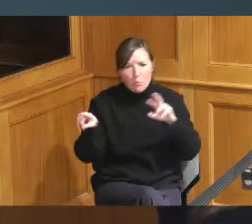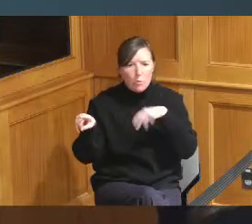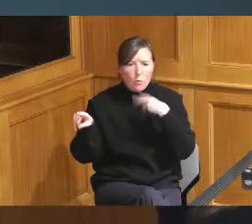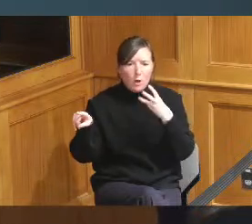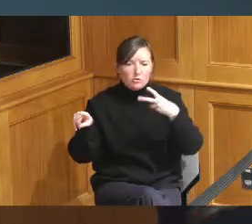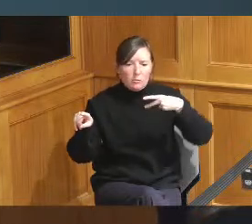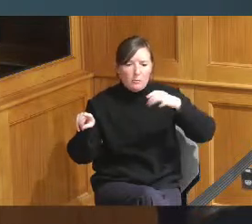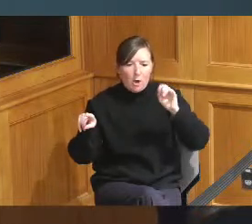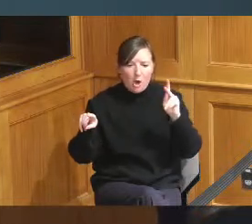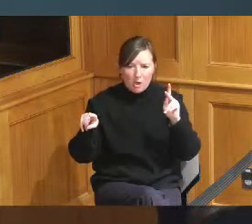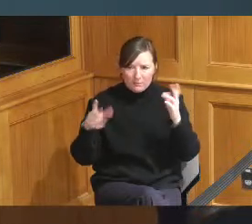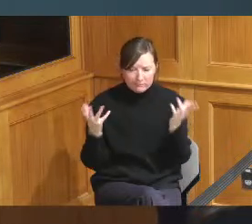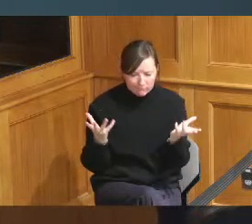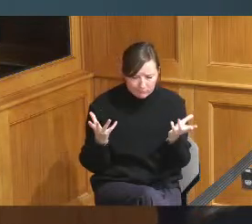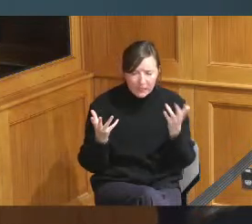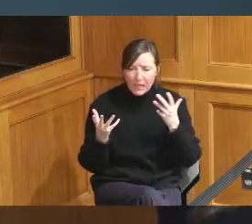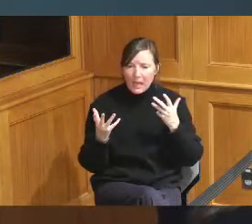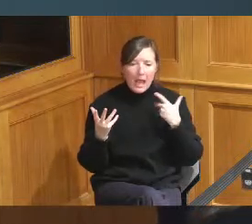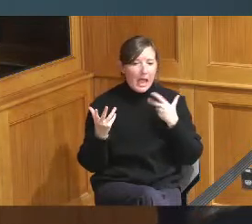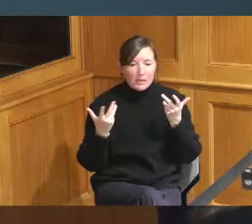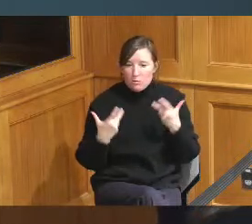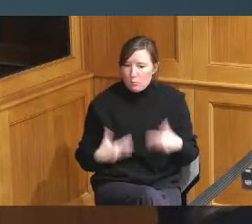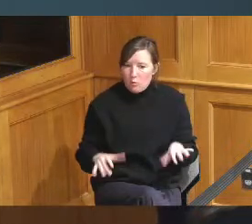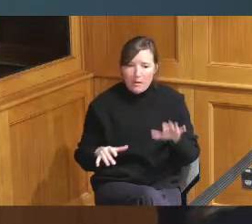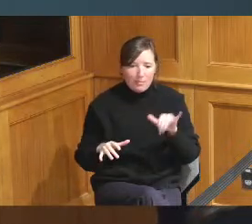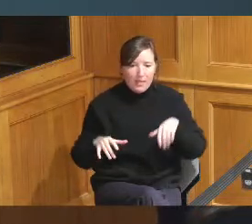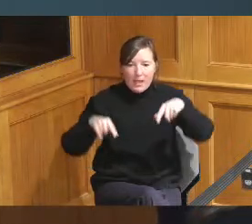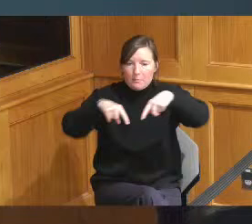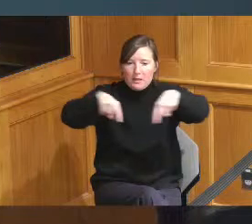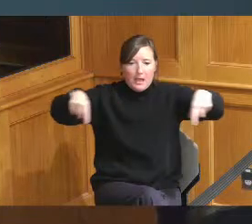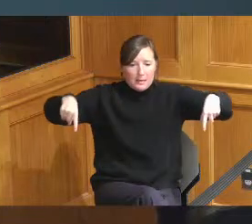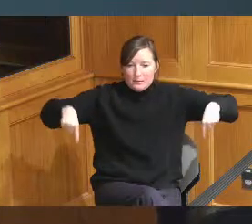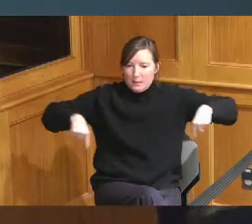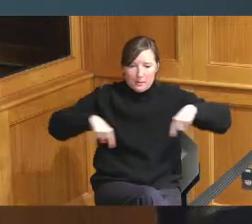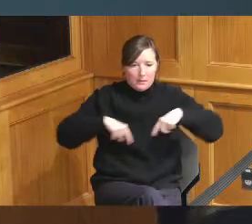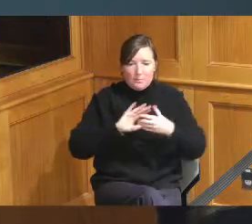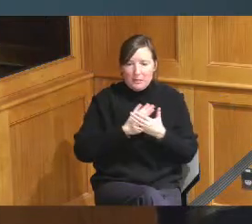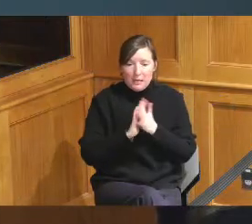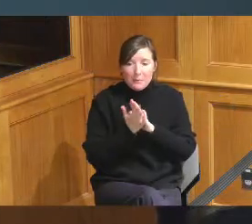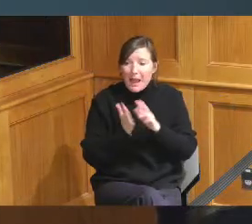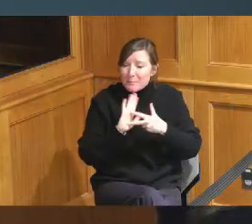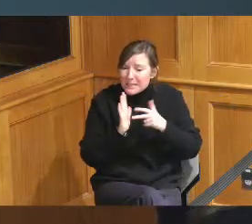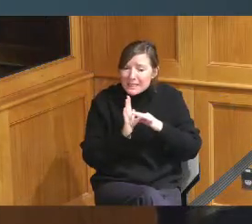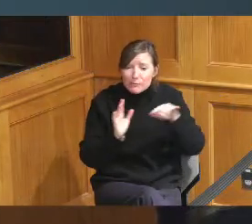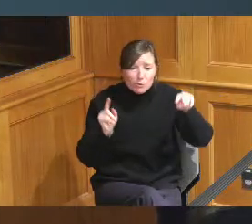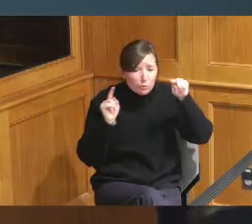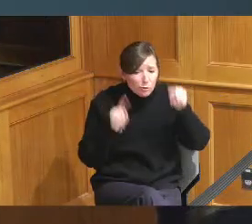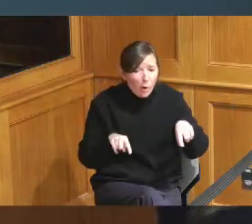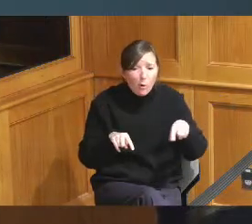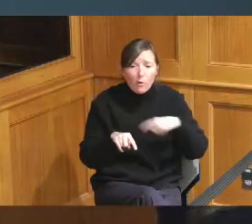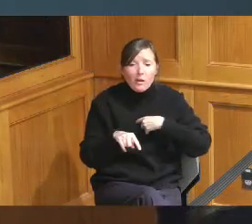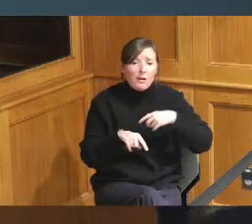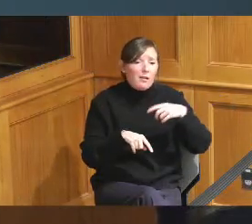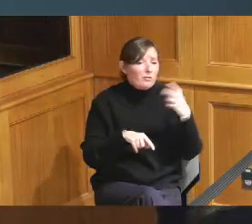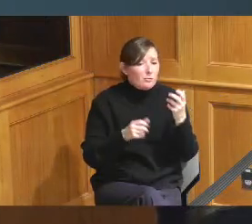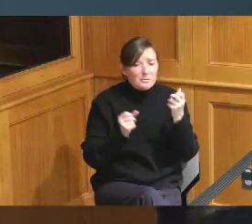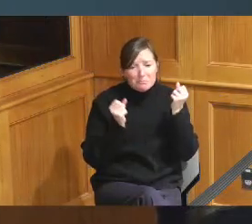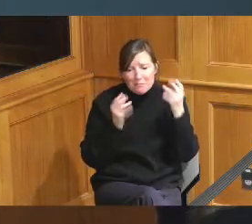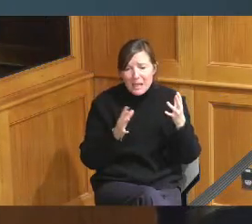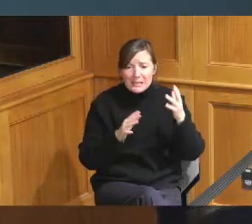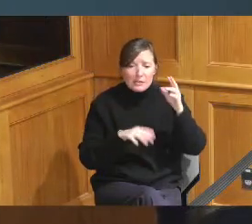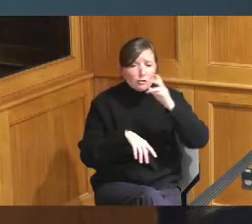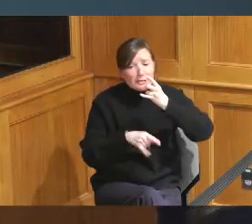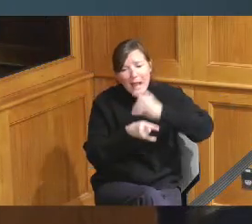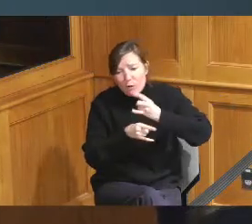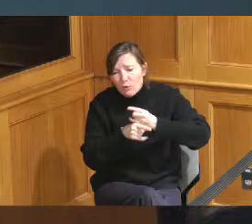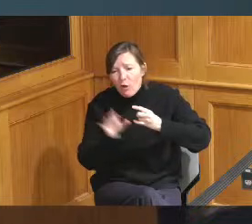this plaza becomes, and it's a marketing machine. You go down there, there's a zillion sponsors, there's alcohol sales is